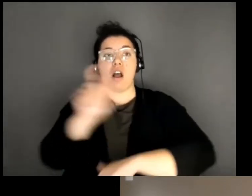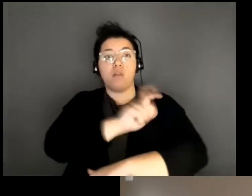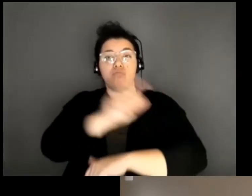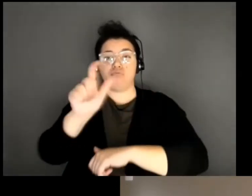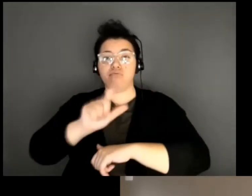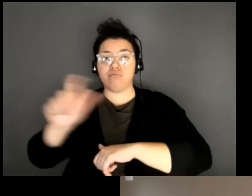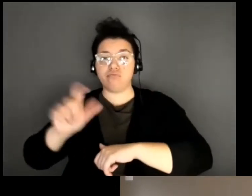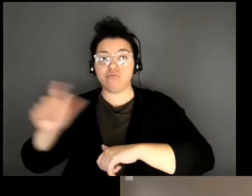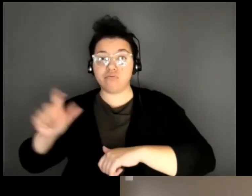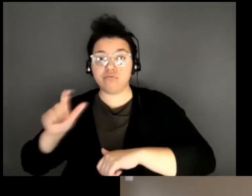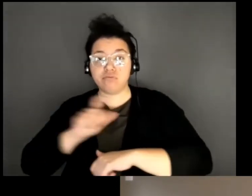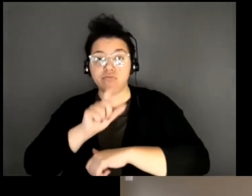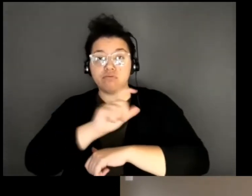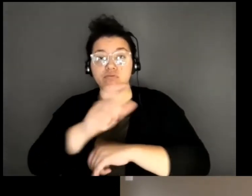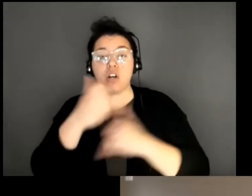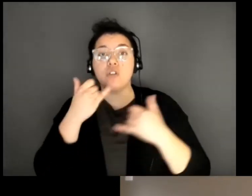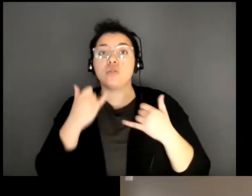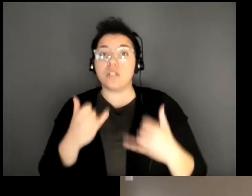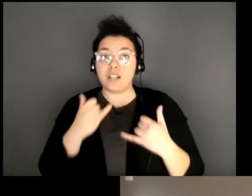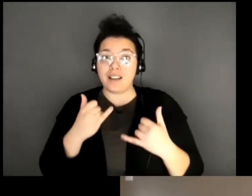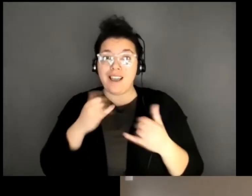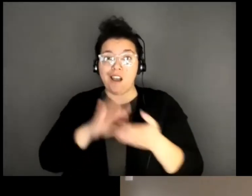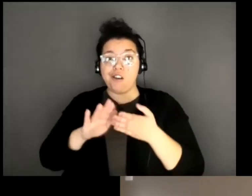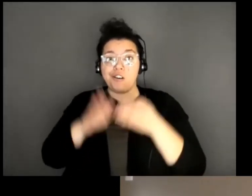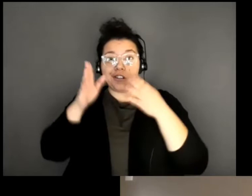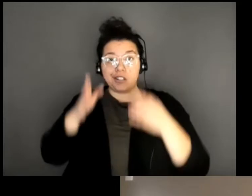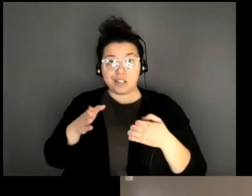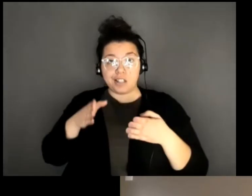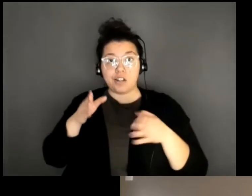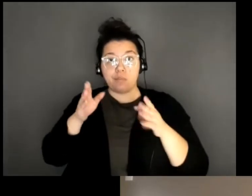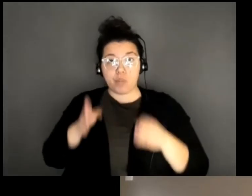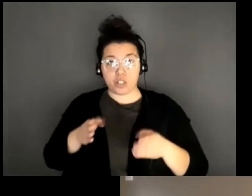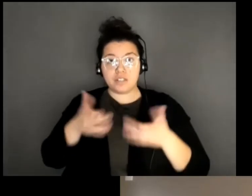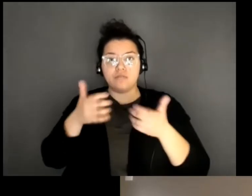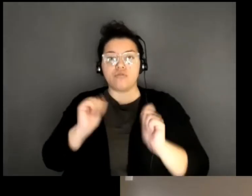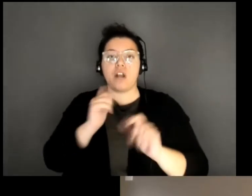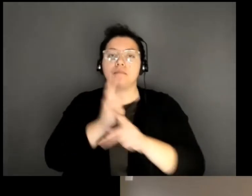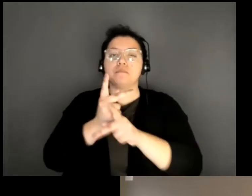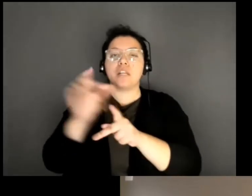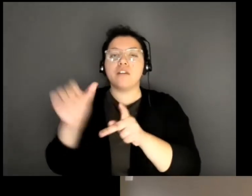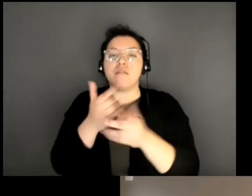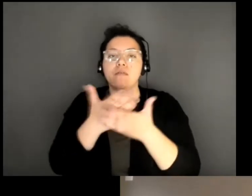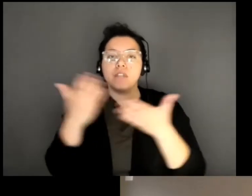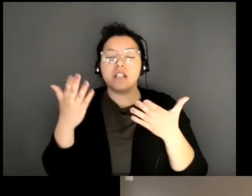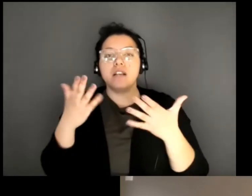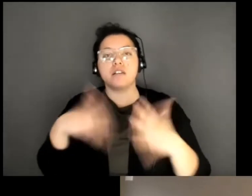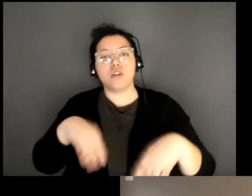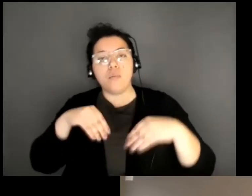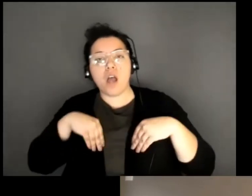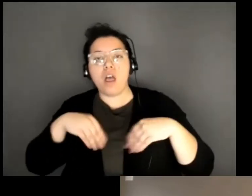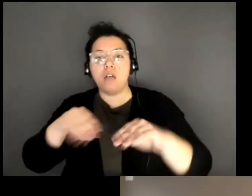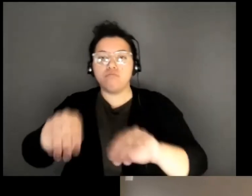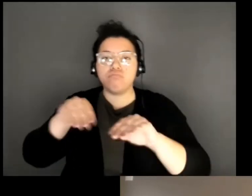housekeeper is cleaning and doing everything they need to do, so that we've just given some additional level of